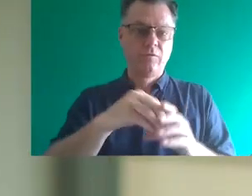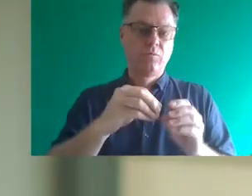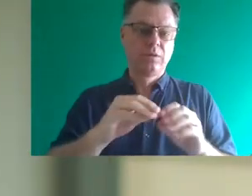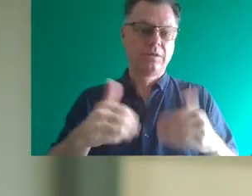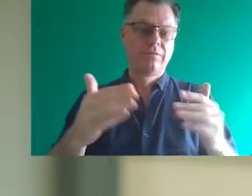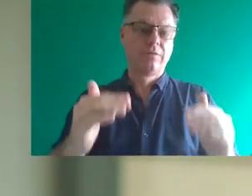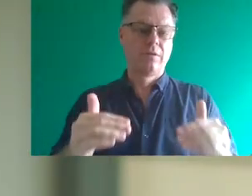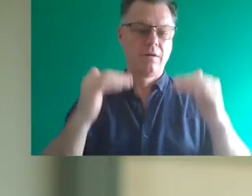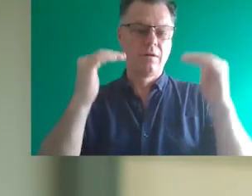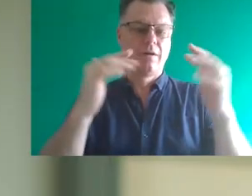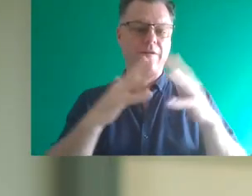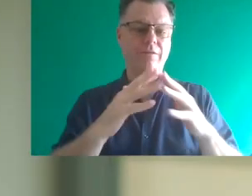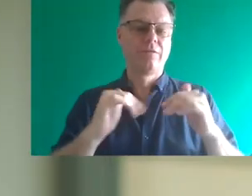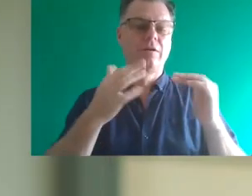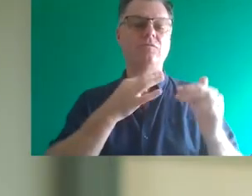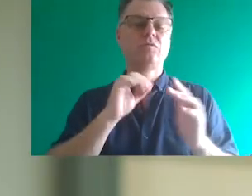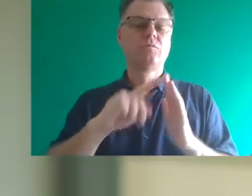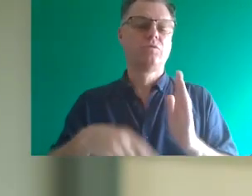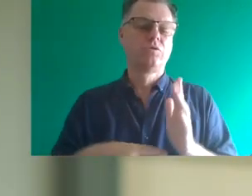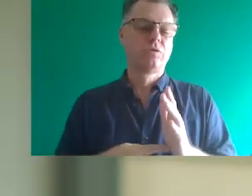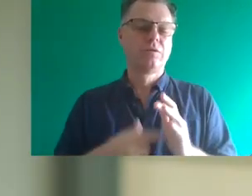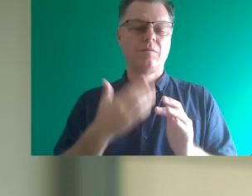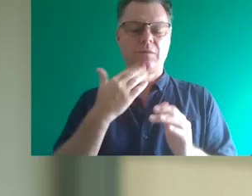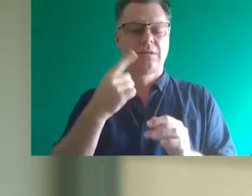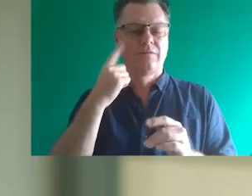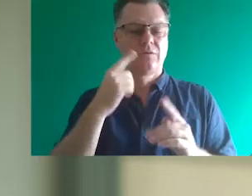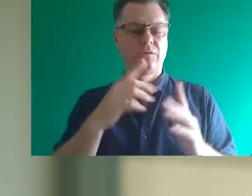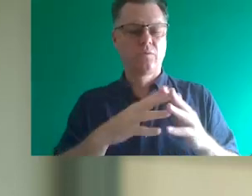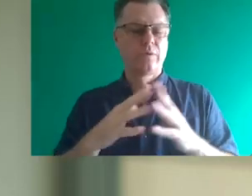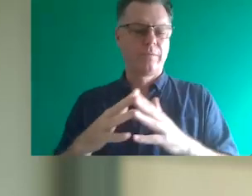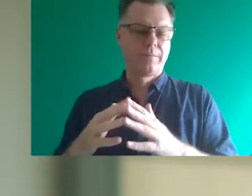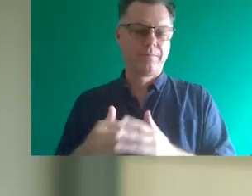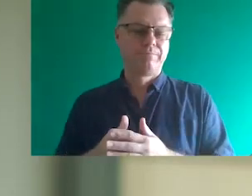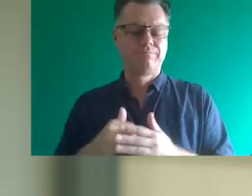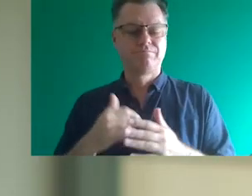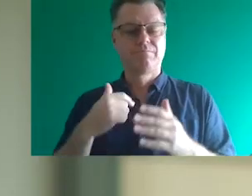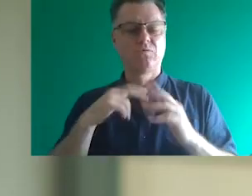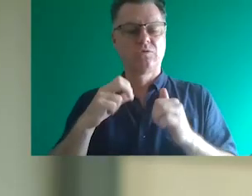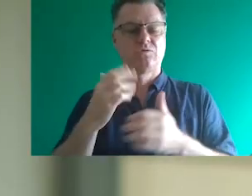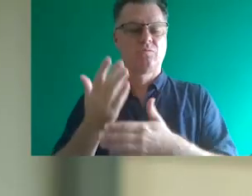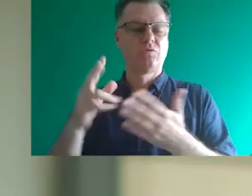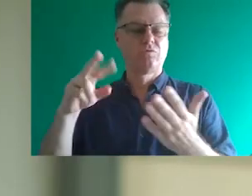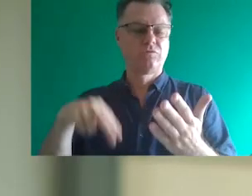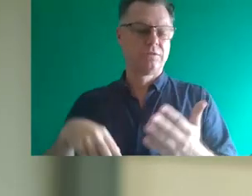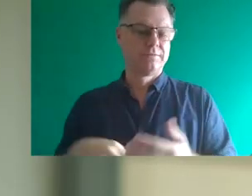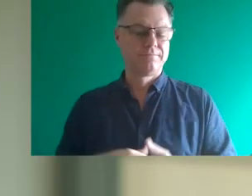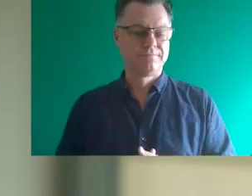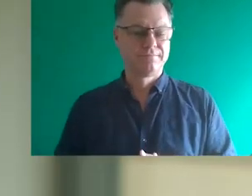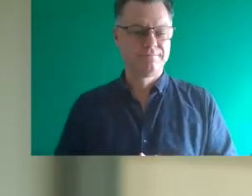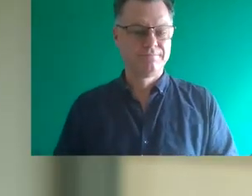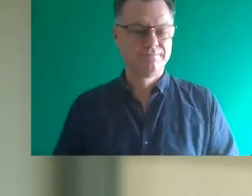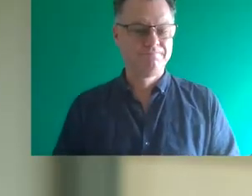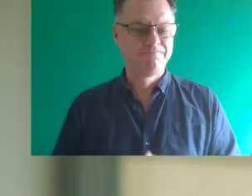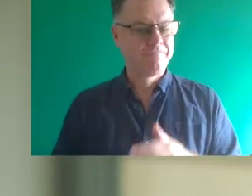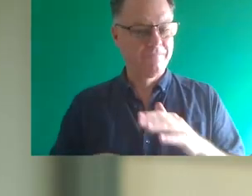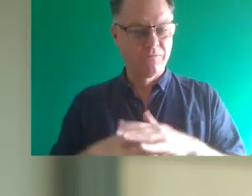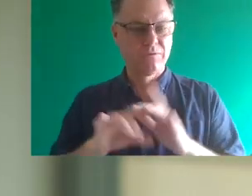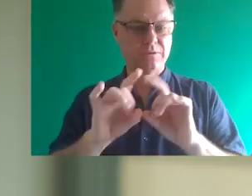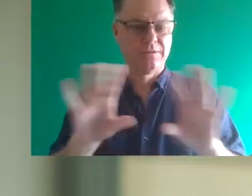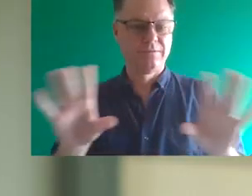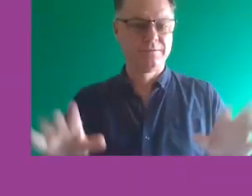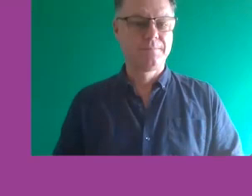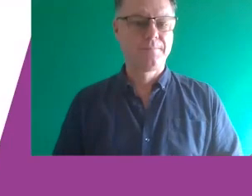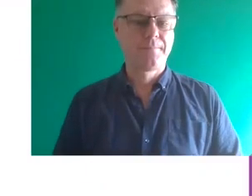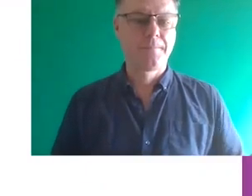report. I encourage anyone involved in delivering high-value, high-risk projects to visit our website and to read the research report in